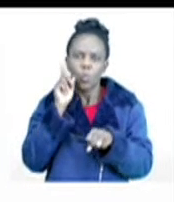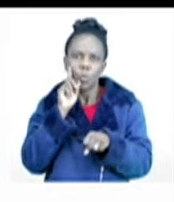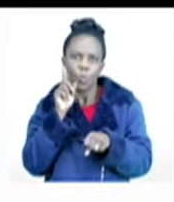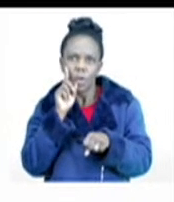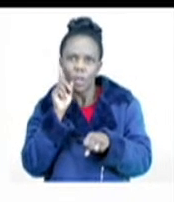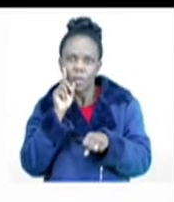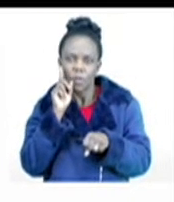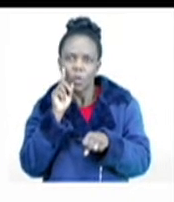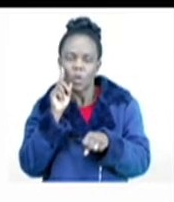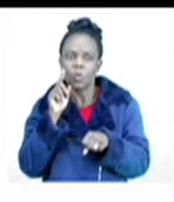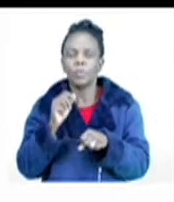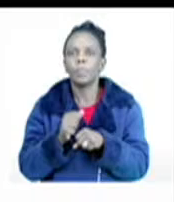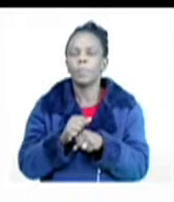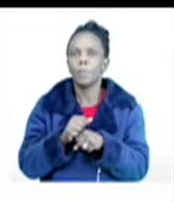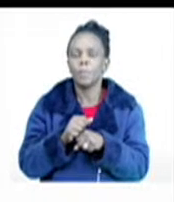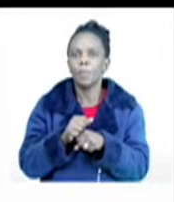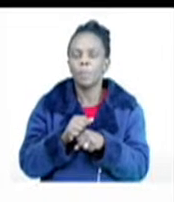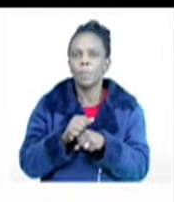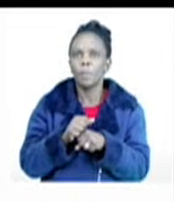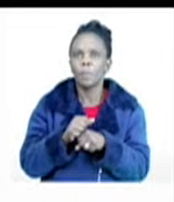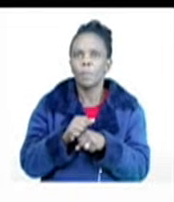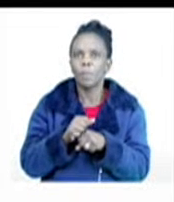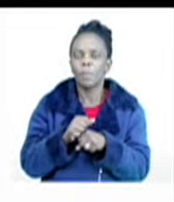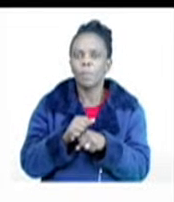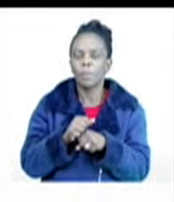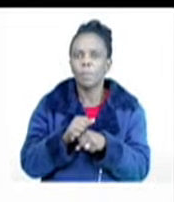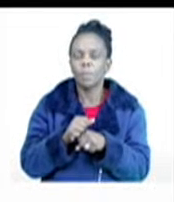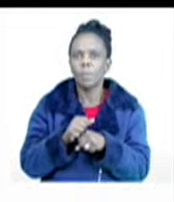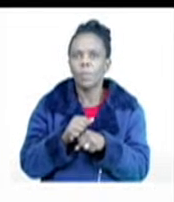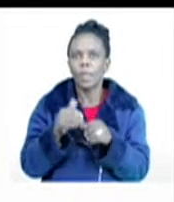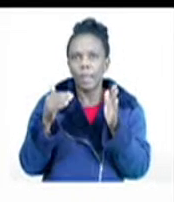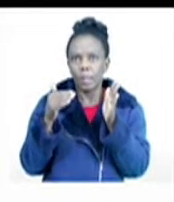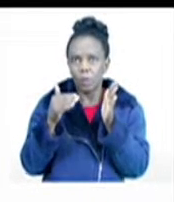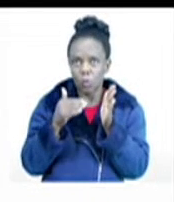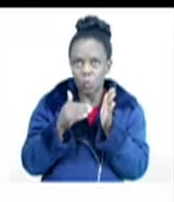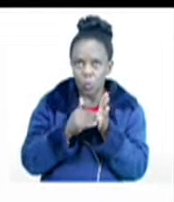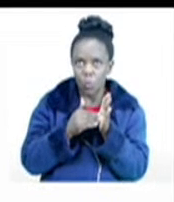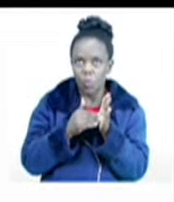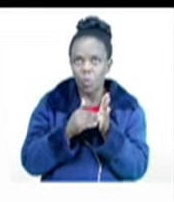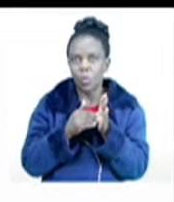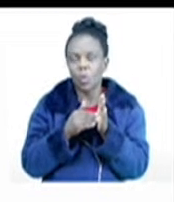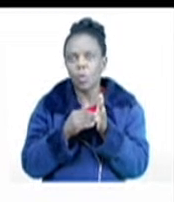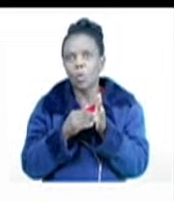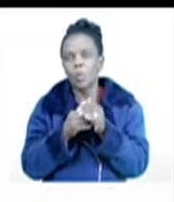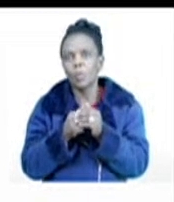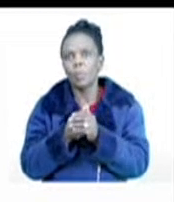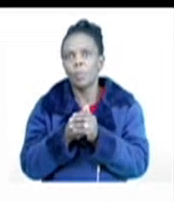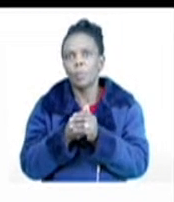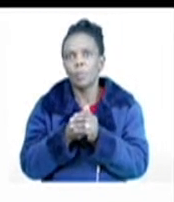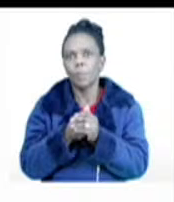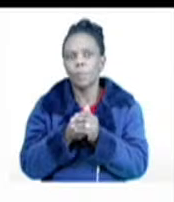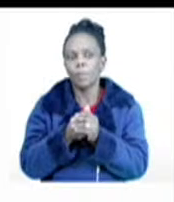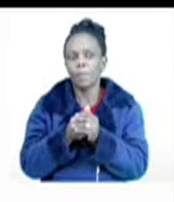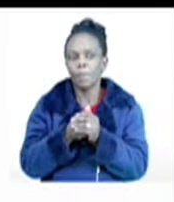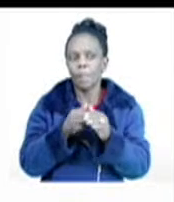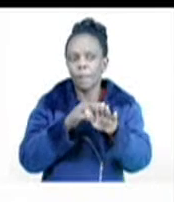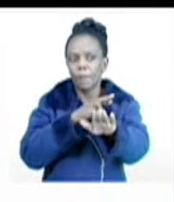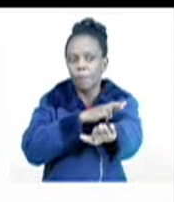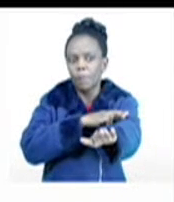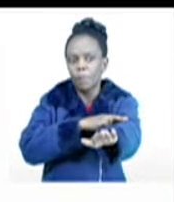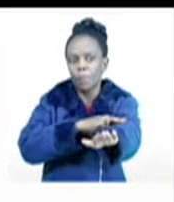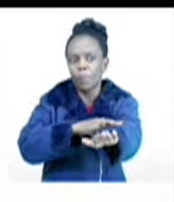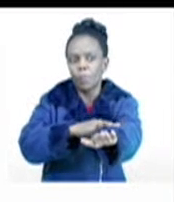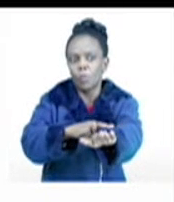the roads, and it's also found especially close to where roads meet. So if two roads are going to